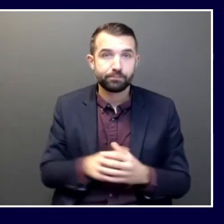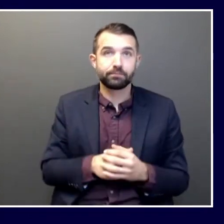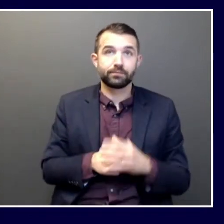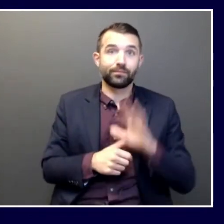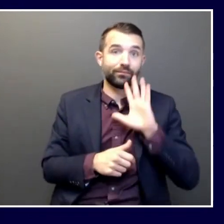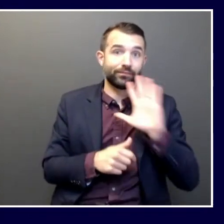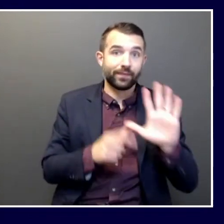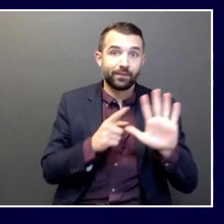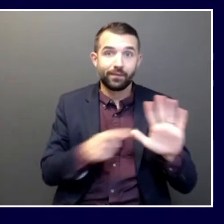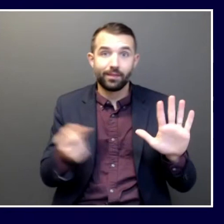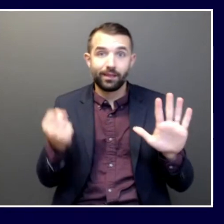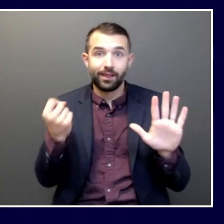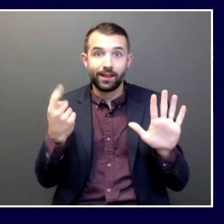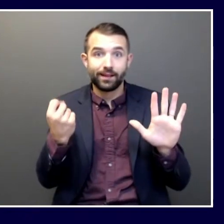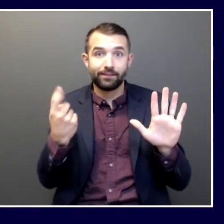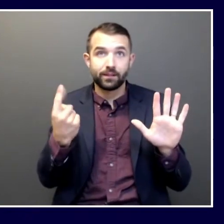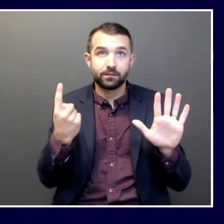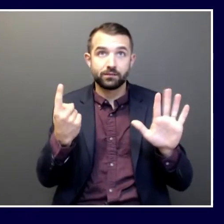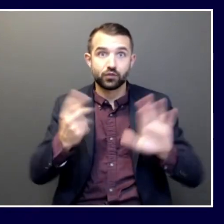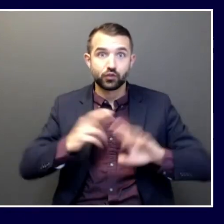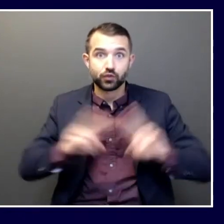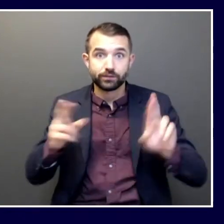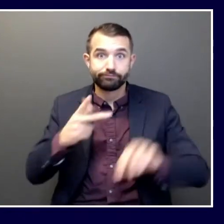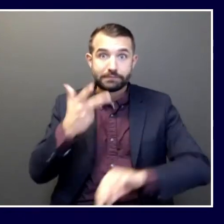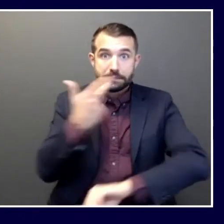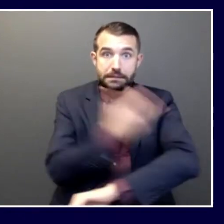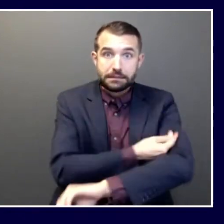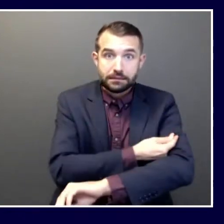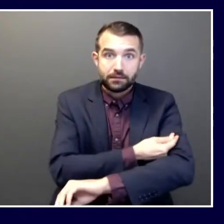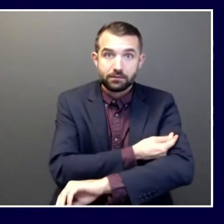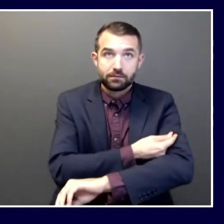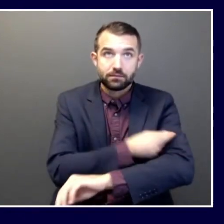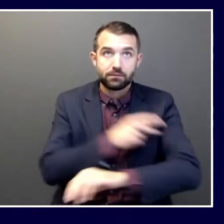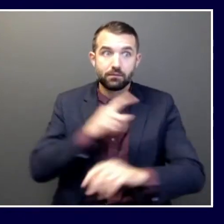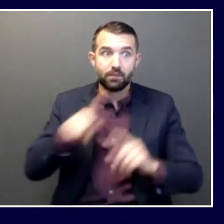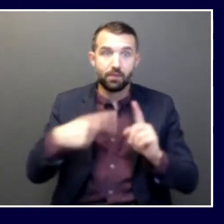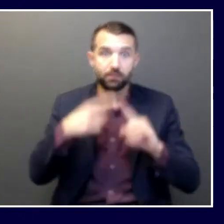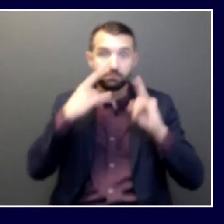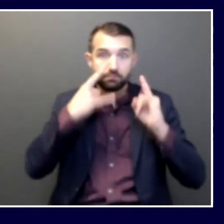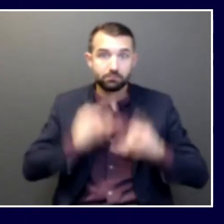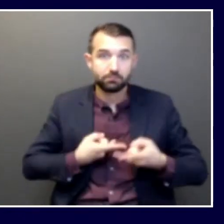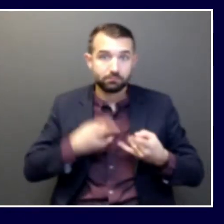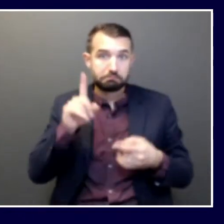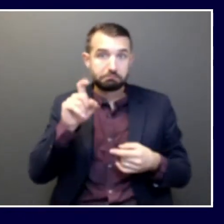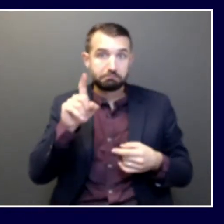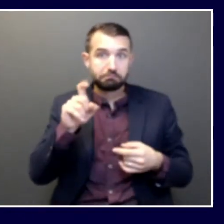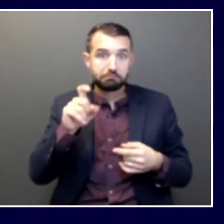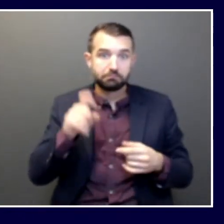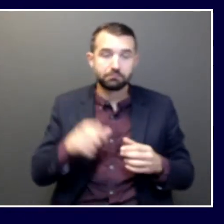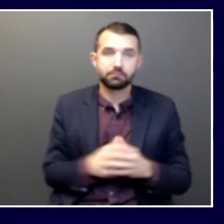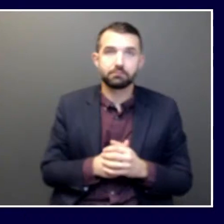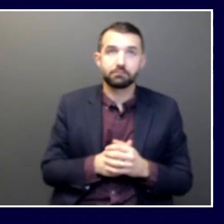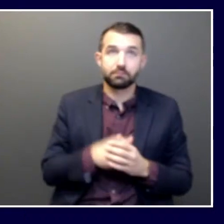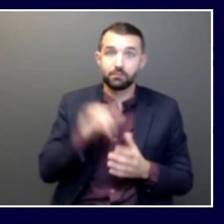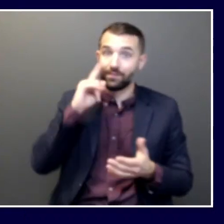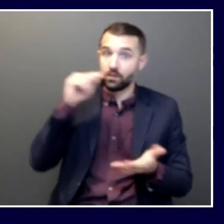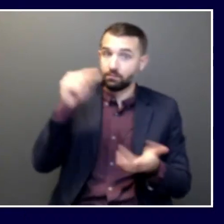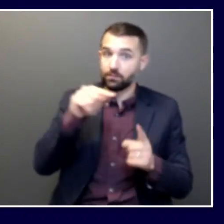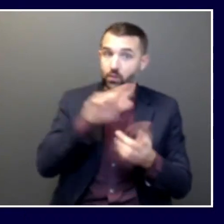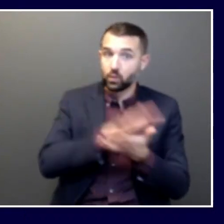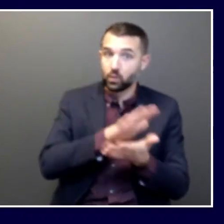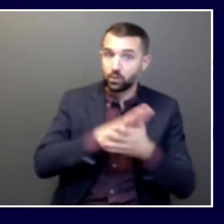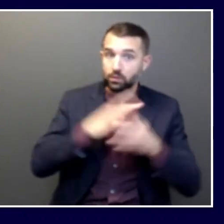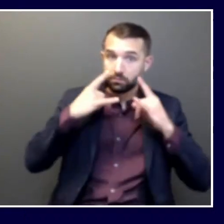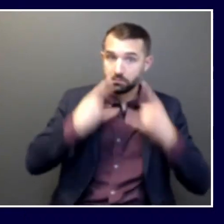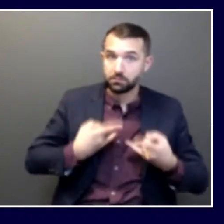and then being able to get rid of masks in schools. Now, last week you had said this is going to be tough. And I think you had referenced Dr. Walensky in